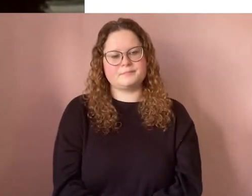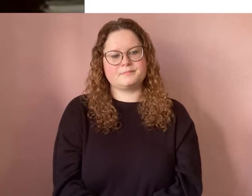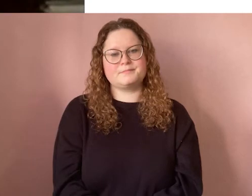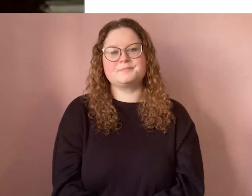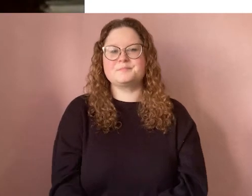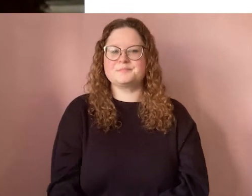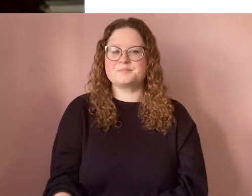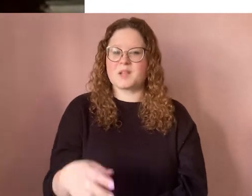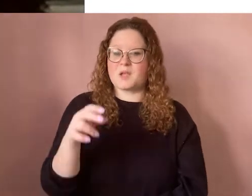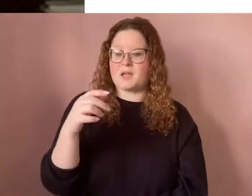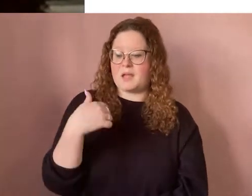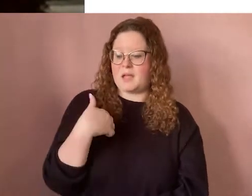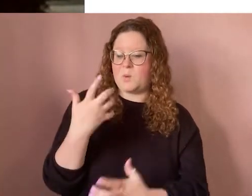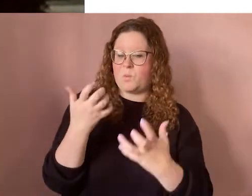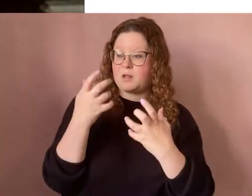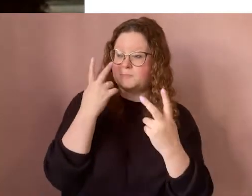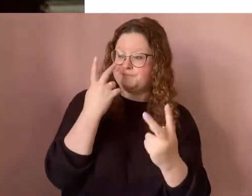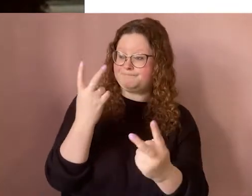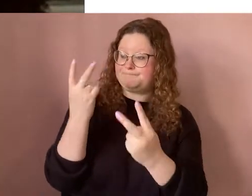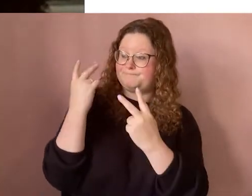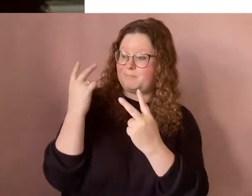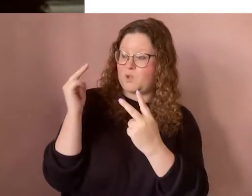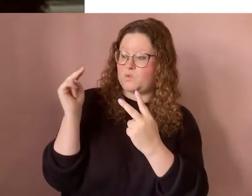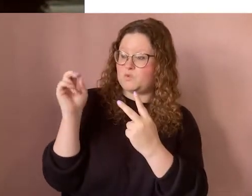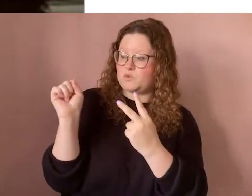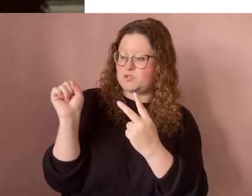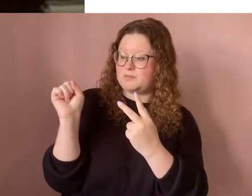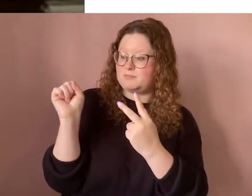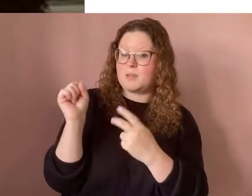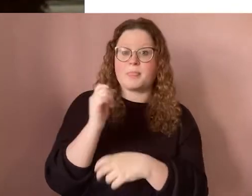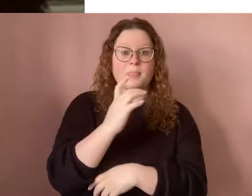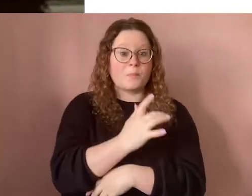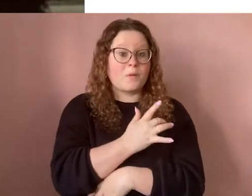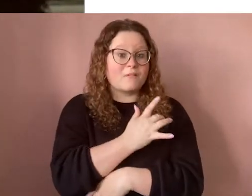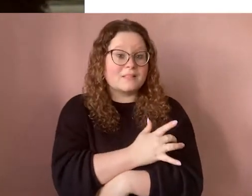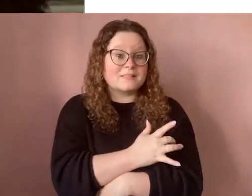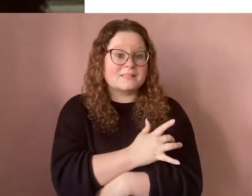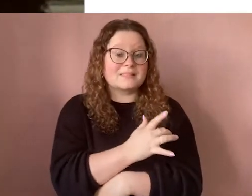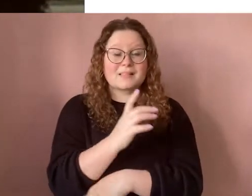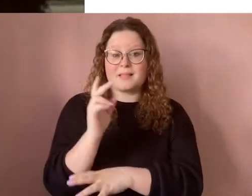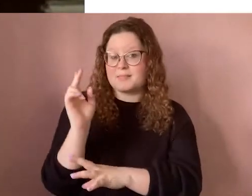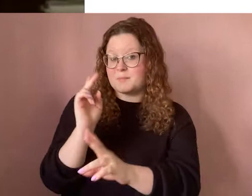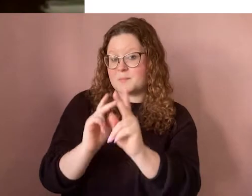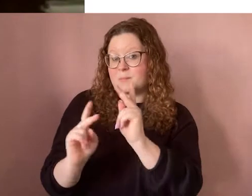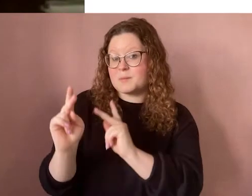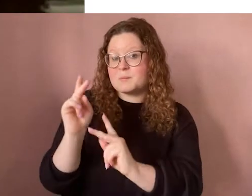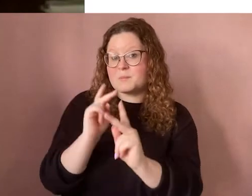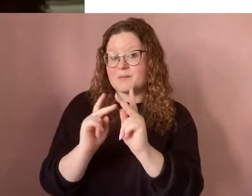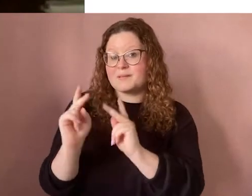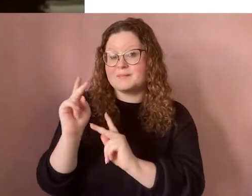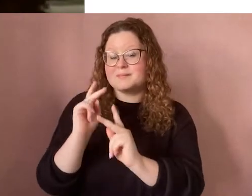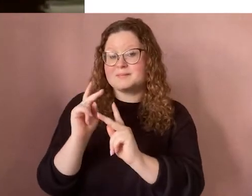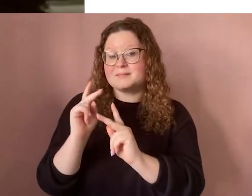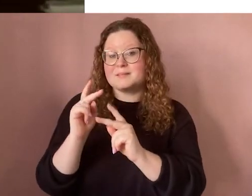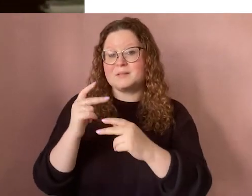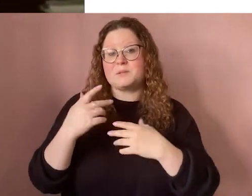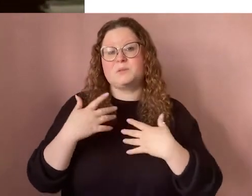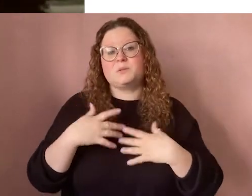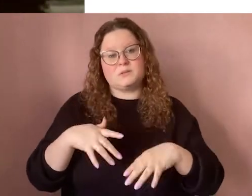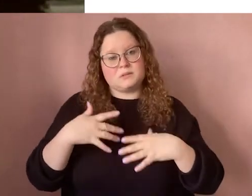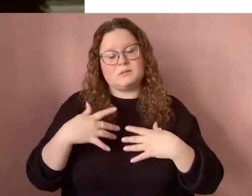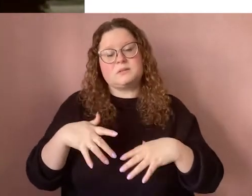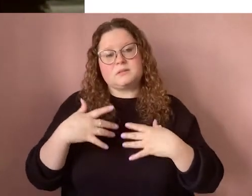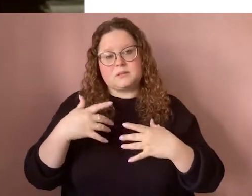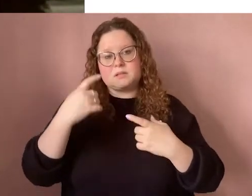Nova Scotia. The province and the people of this beautiful land have been through a great